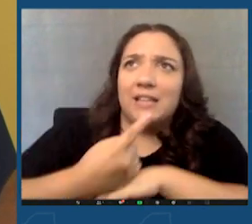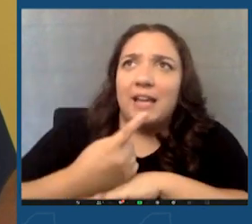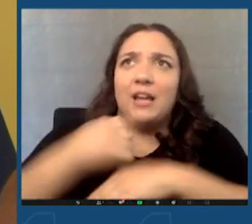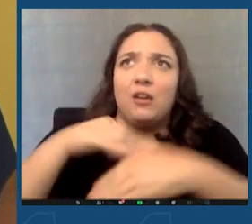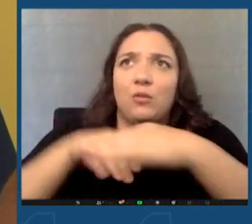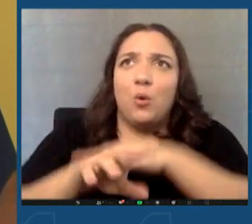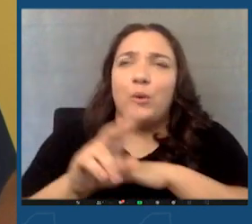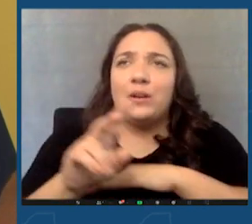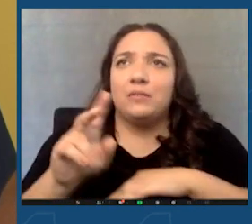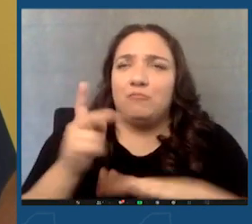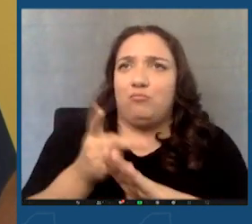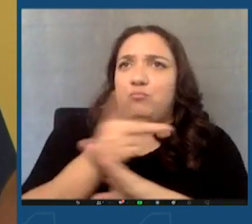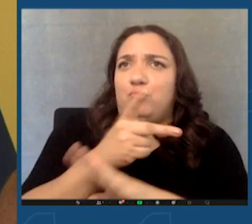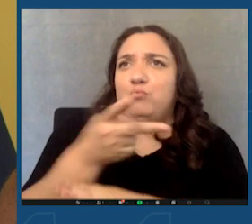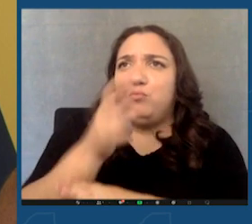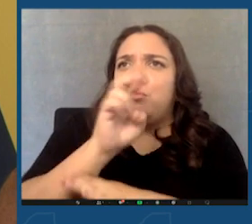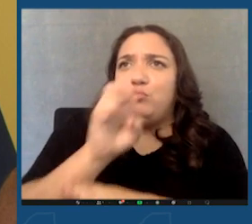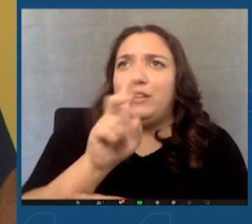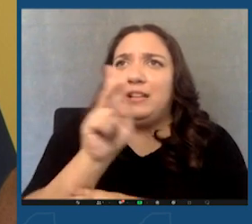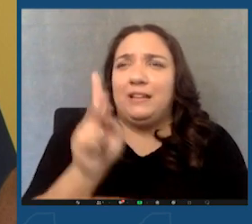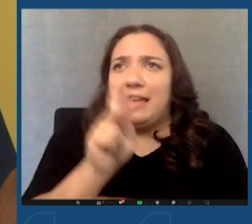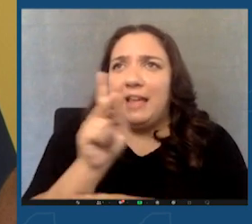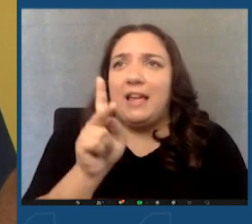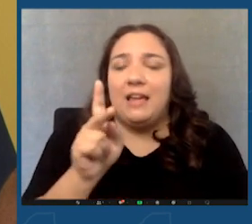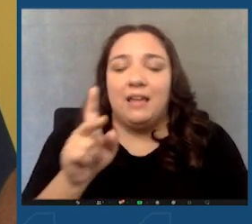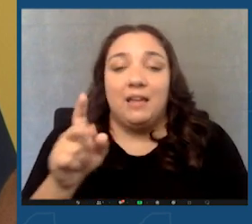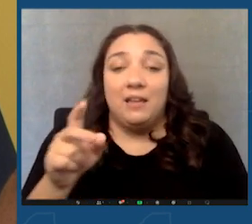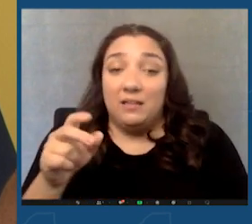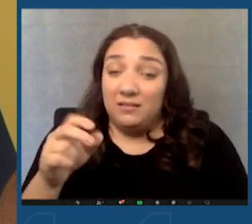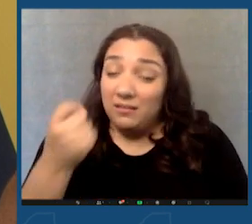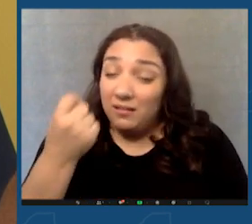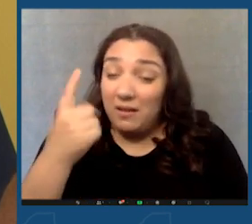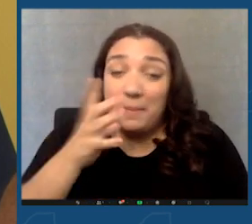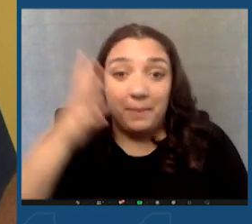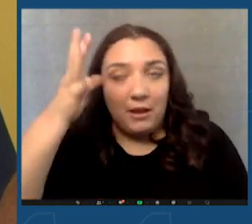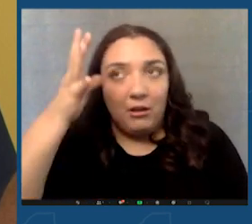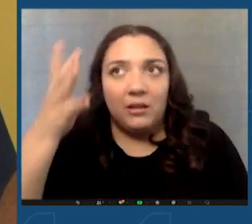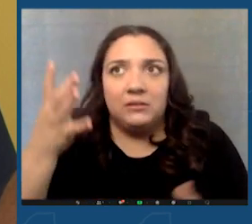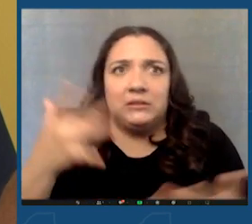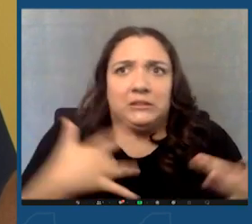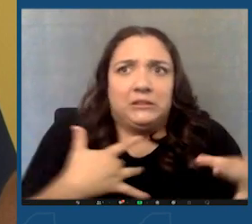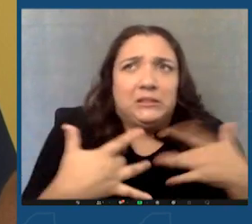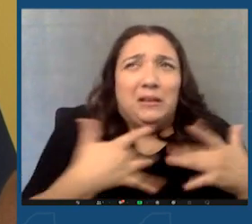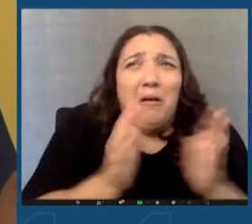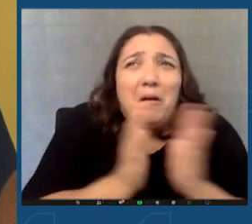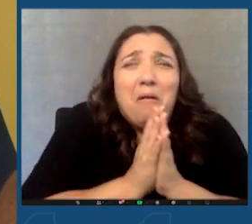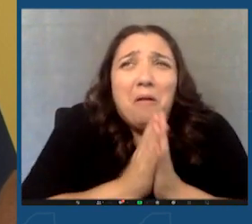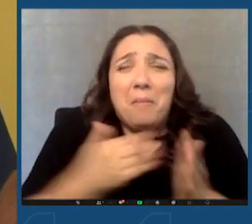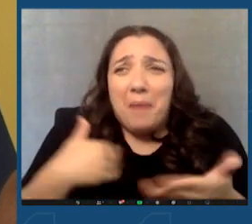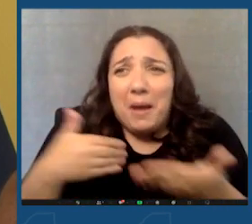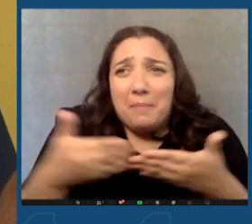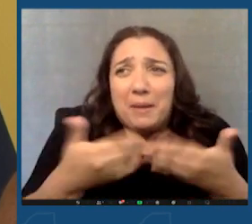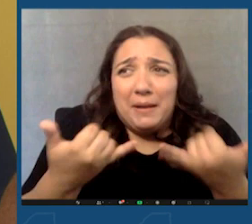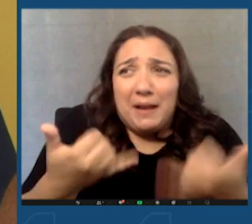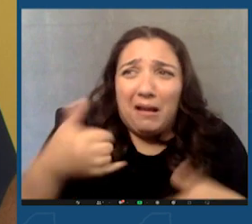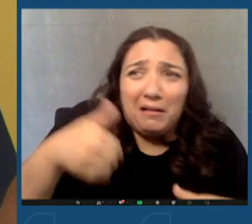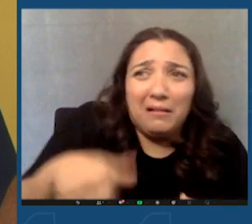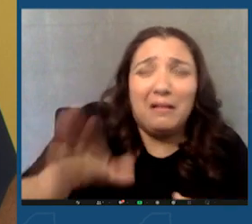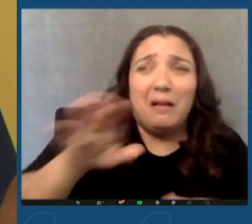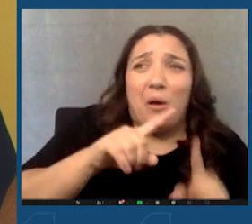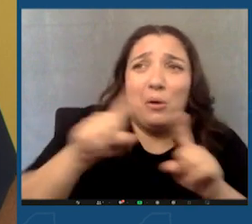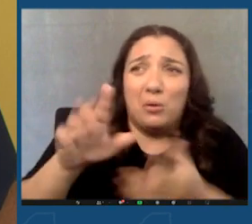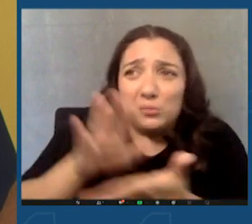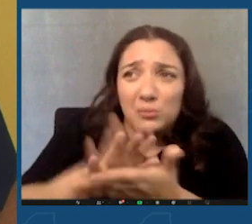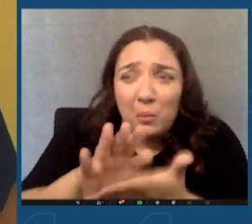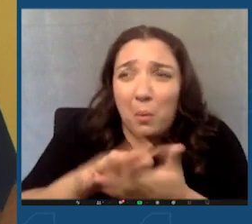It's a time of anxiety for parents under any circumstances, that loss of connection with your baby who's now turning into this 3,